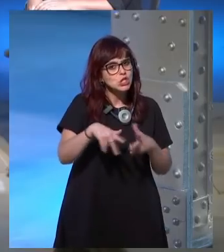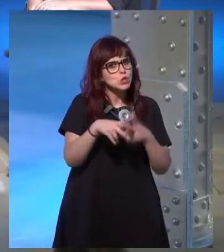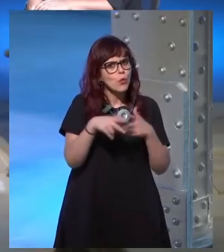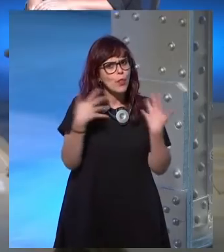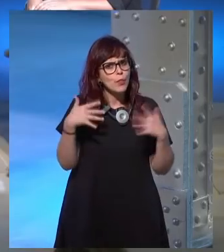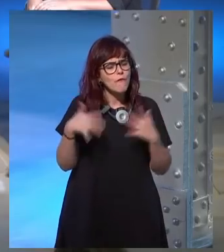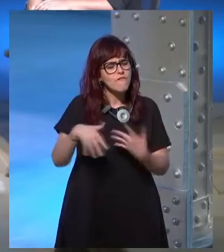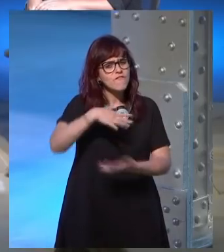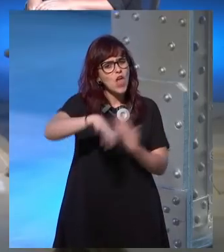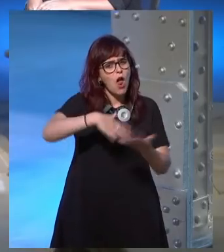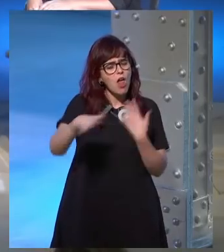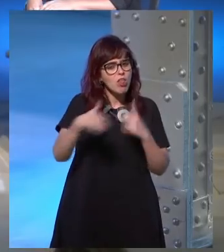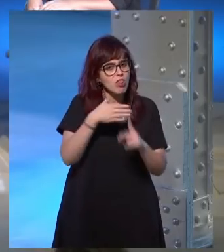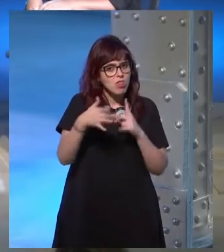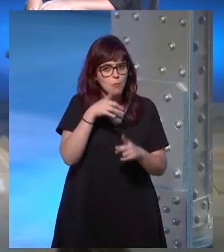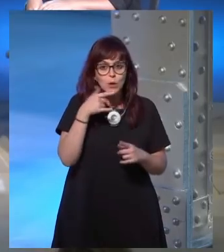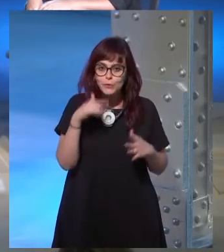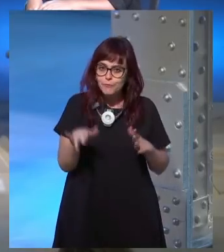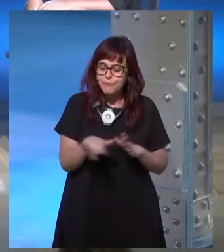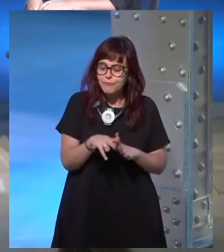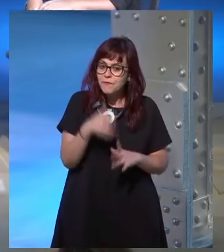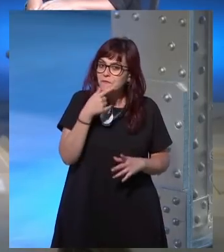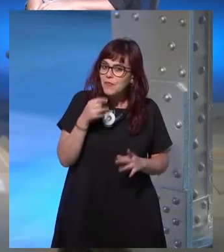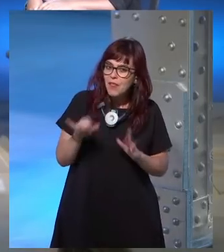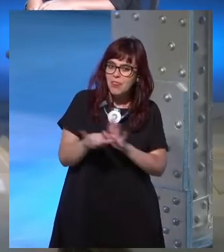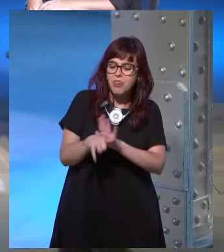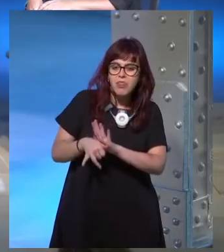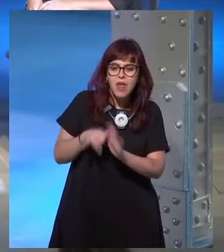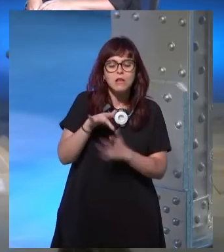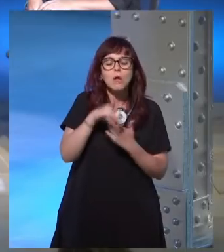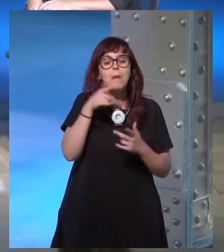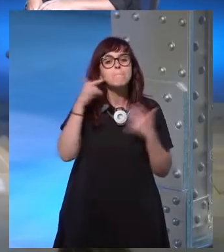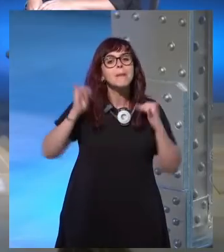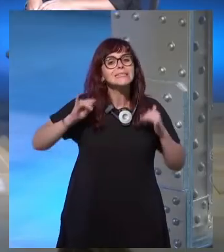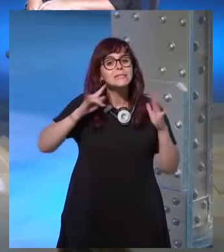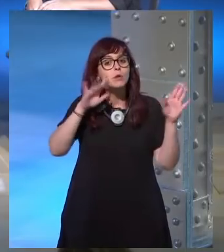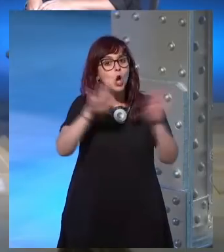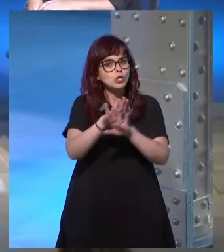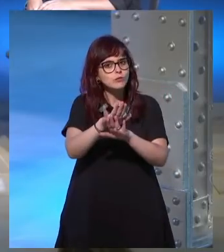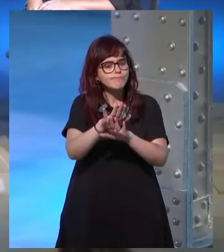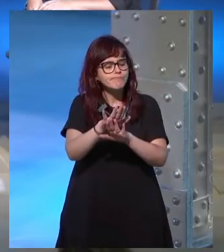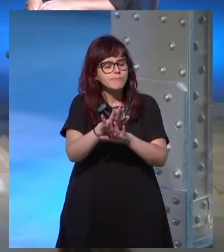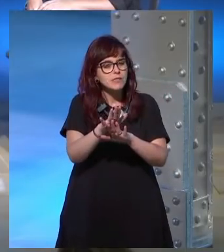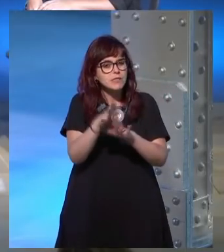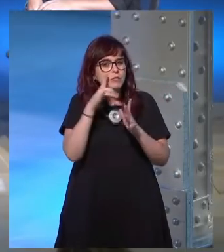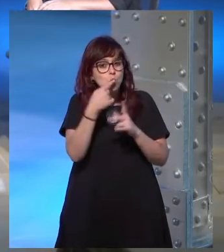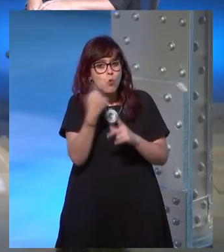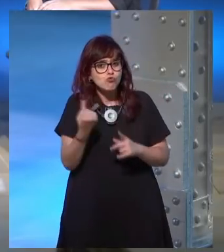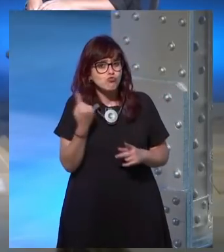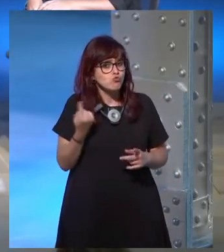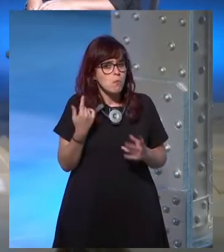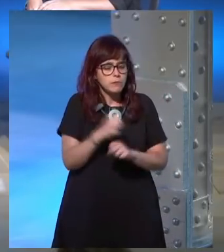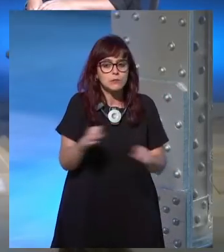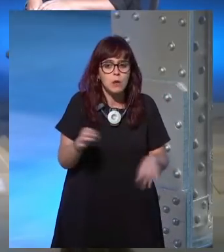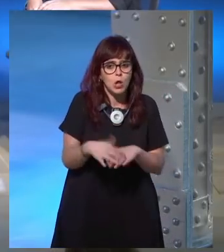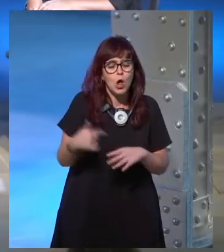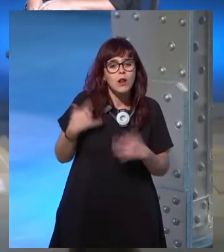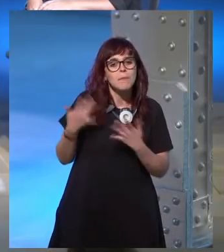walk around outside alone at night. It was like my friend who lived there was just like, I was like, well, I'm just going to the corner, store. Oh